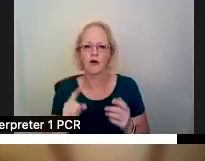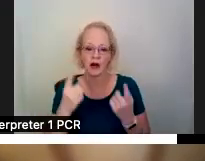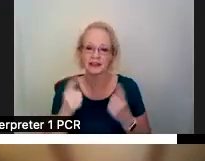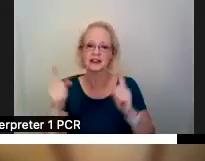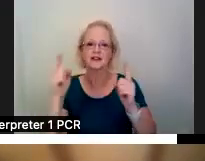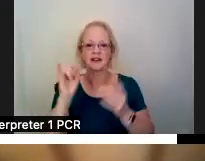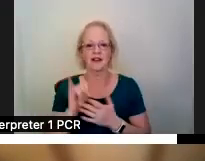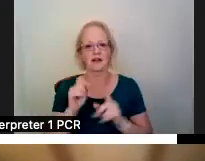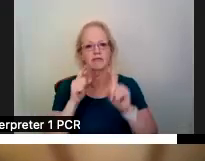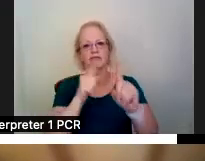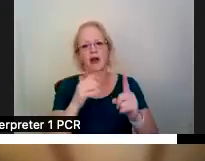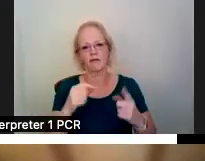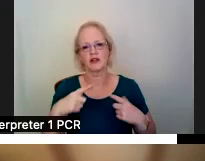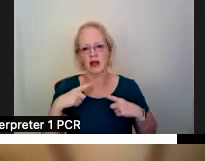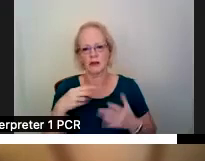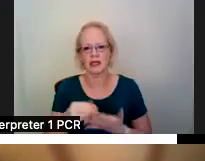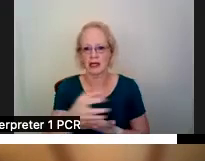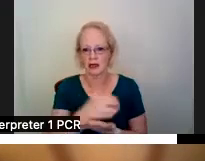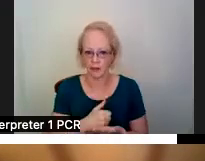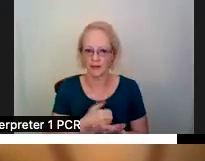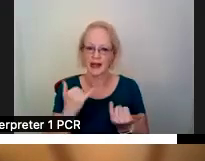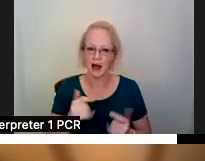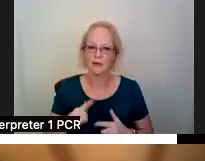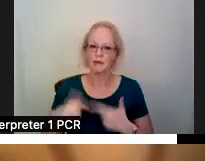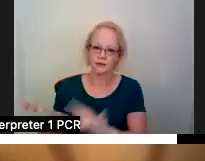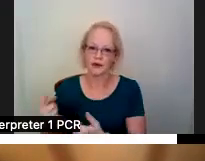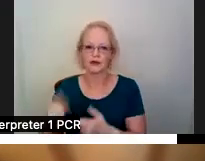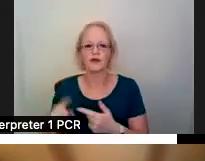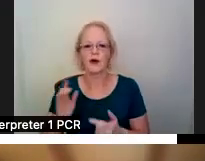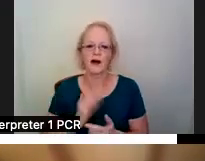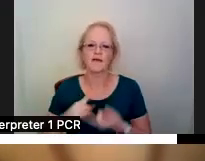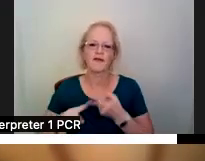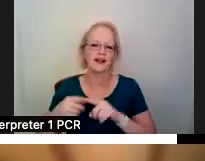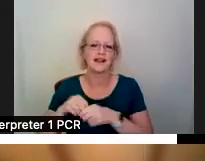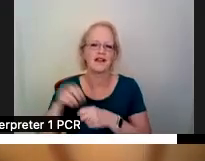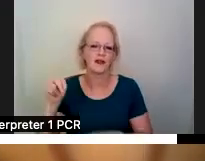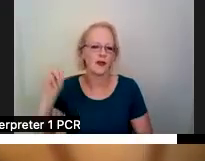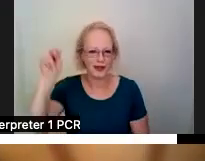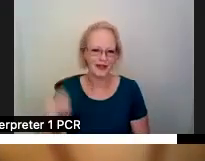So I now hand it over to our friend from up north.